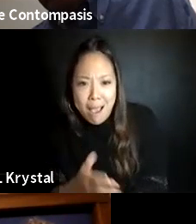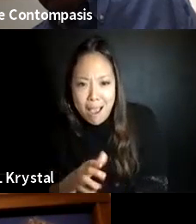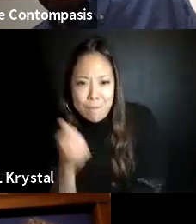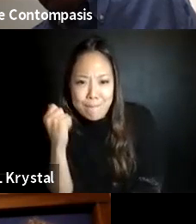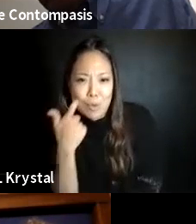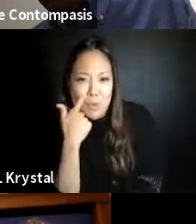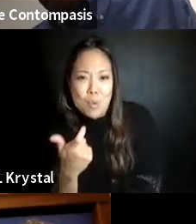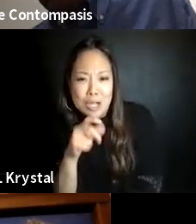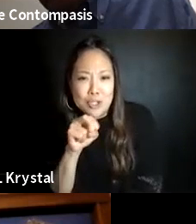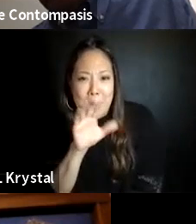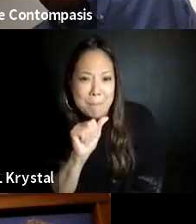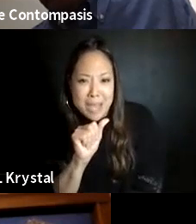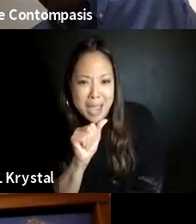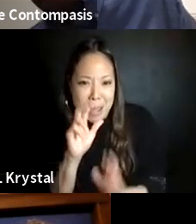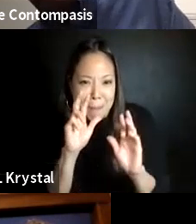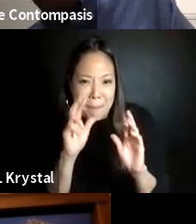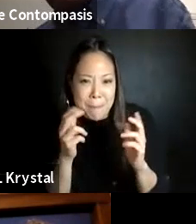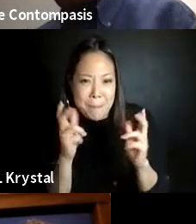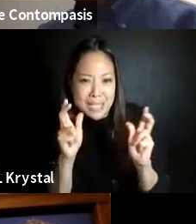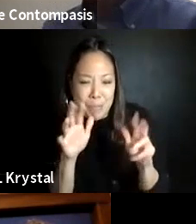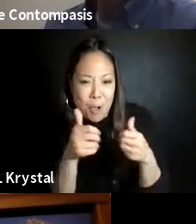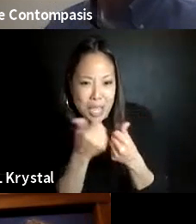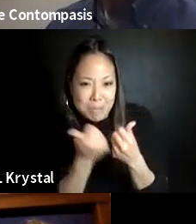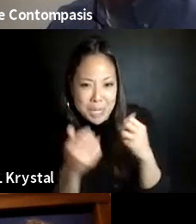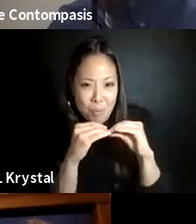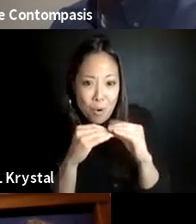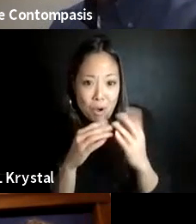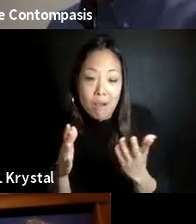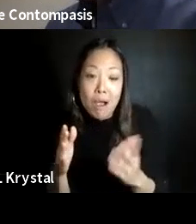a lottery right now to see if I'm lucky or not. Bye.